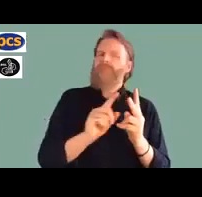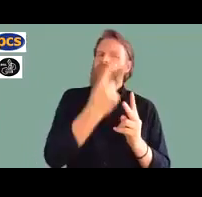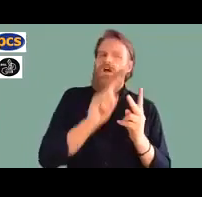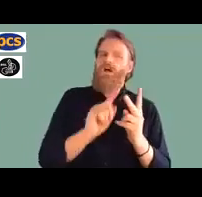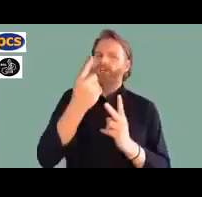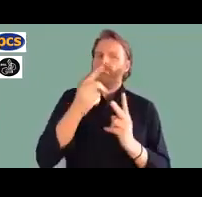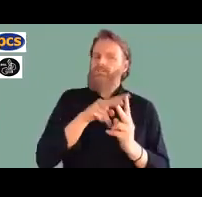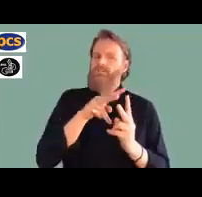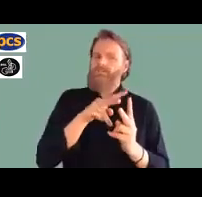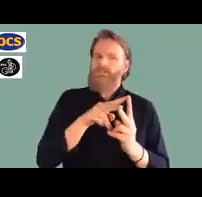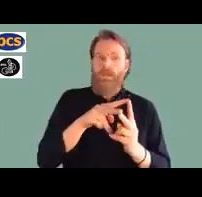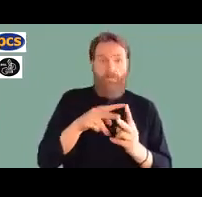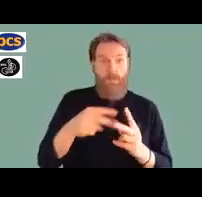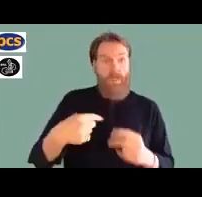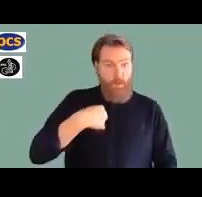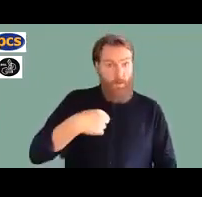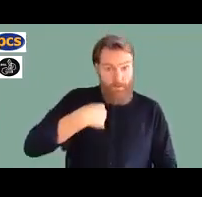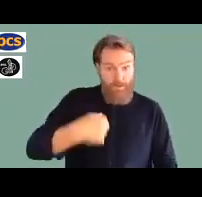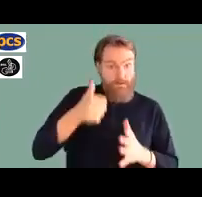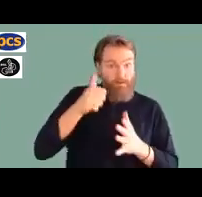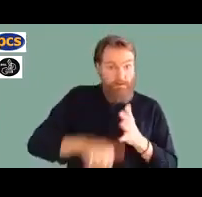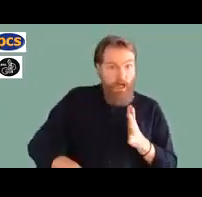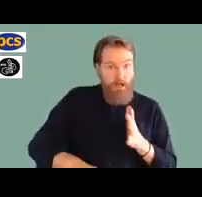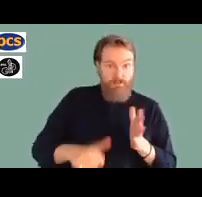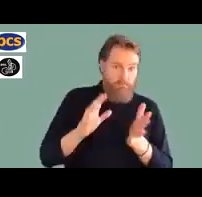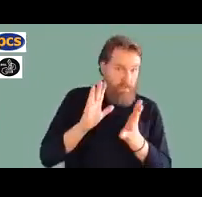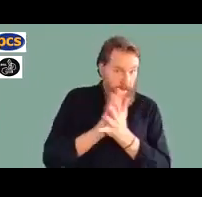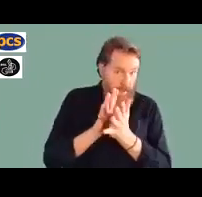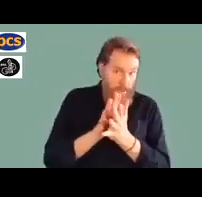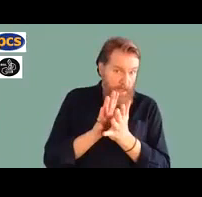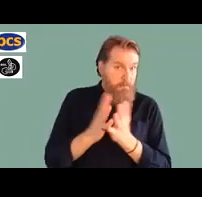if you want me to start, I'm quite happy to do that now.